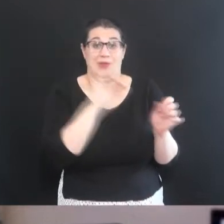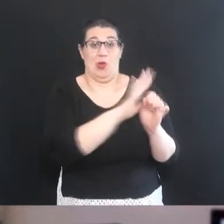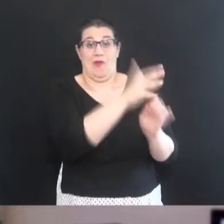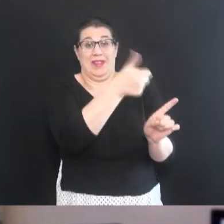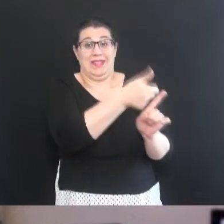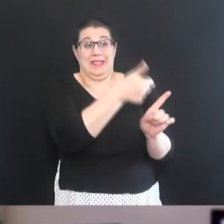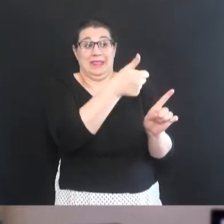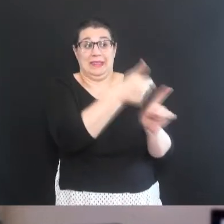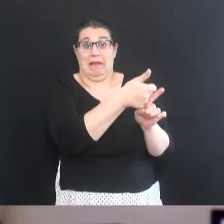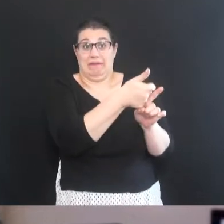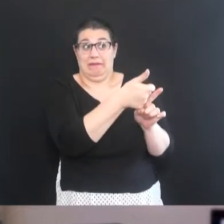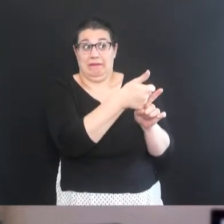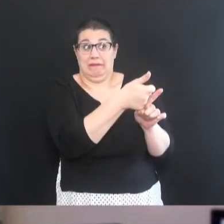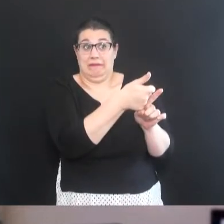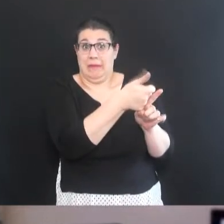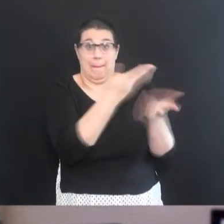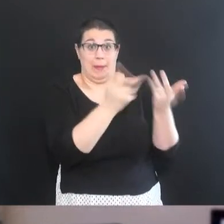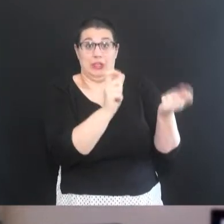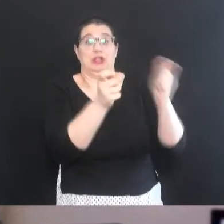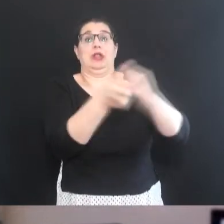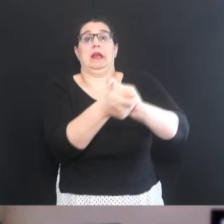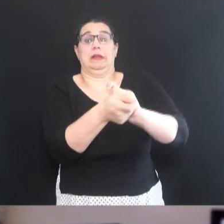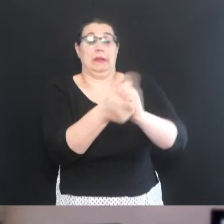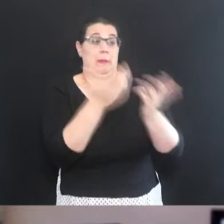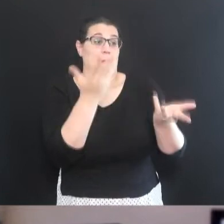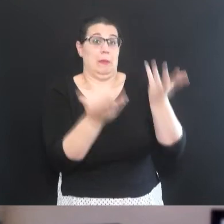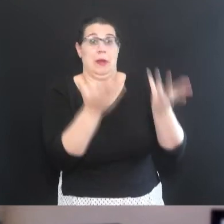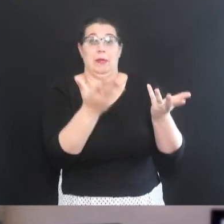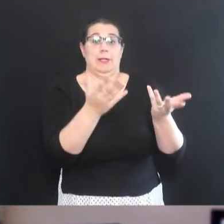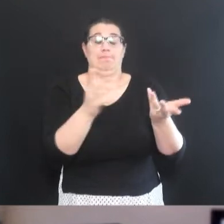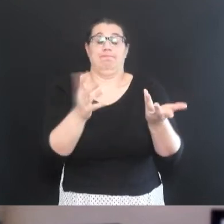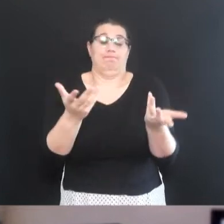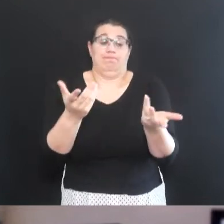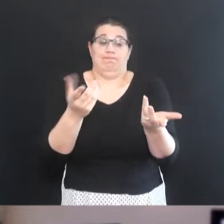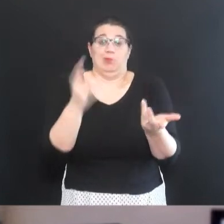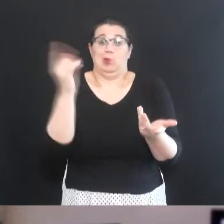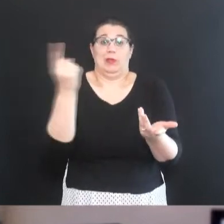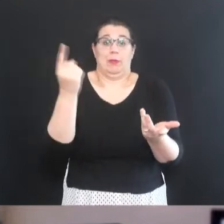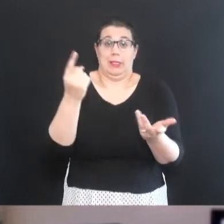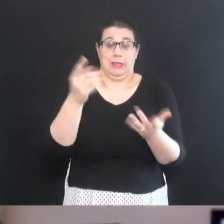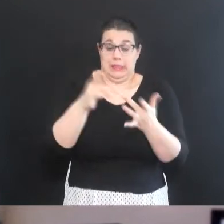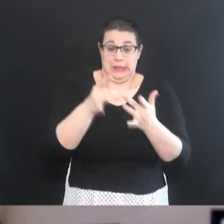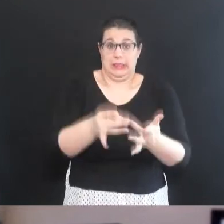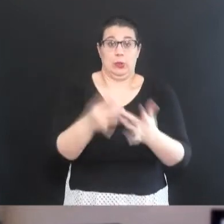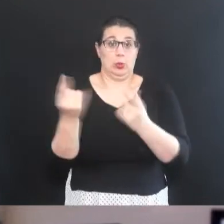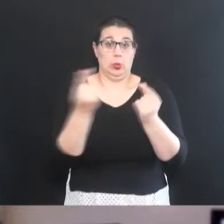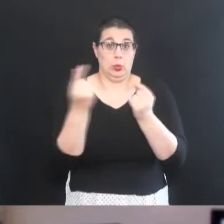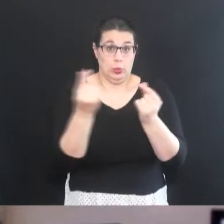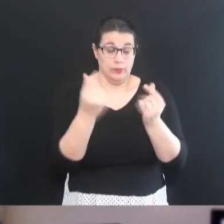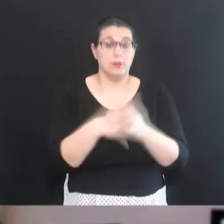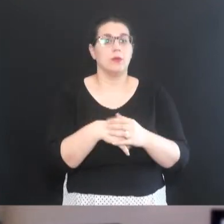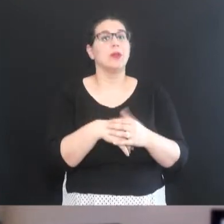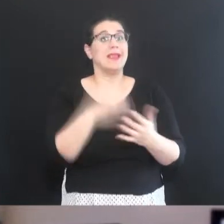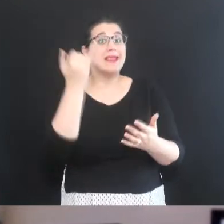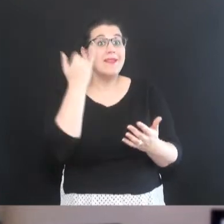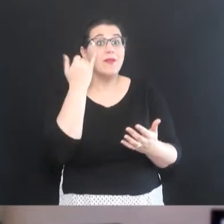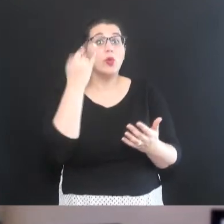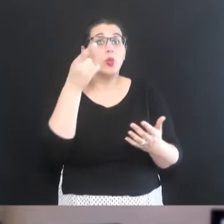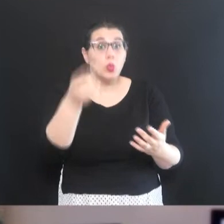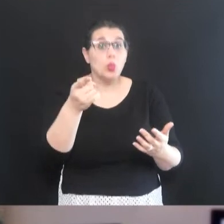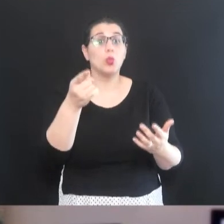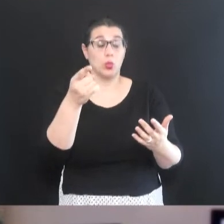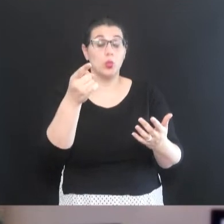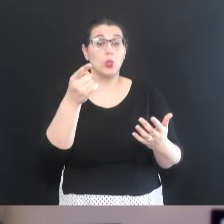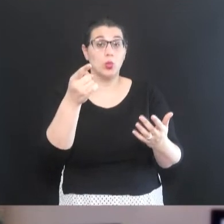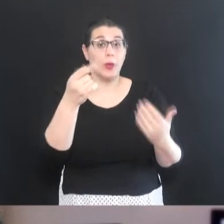And so it's still really important for people to get vaccinated if you haven't. We know from data from